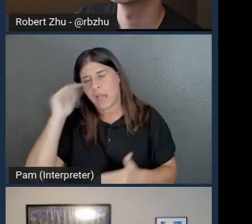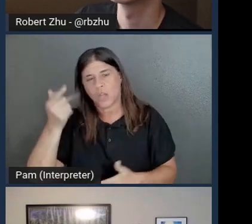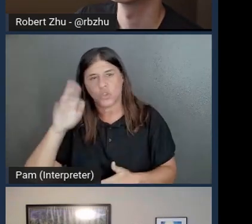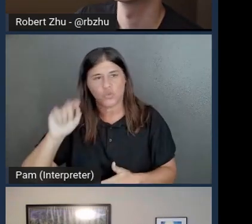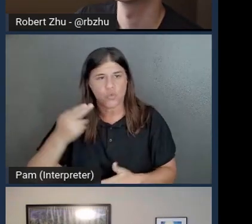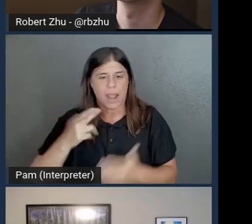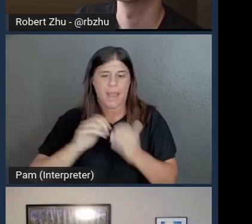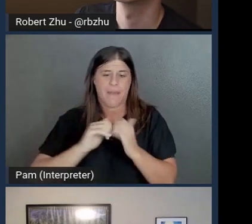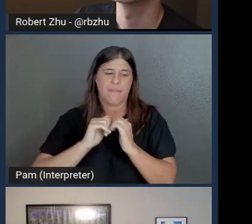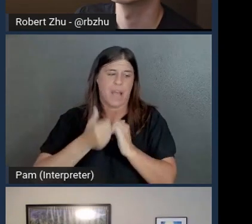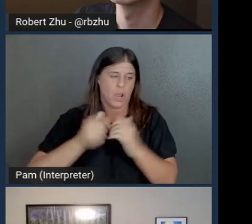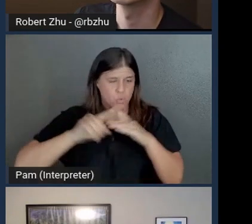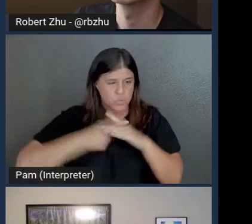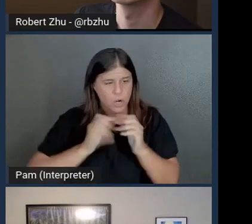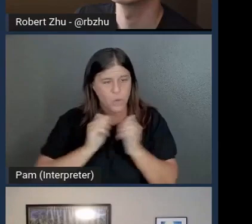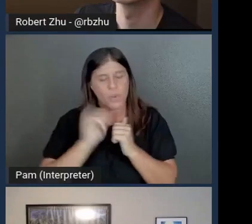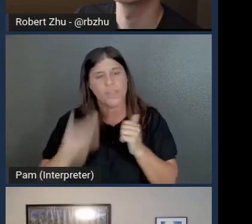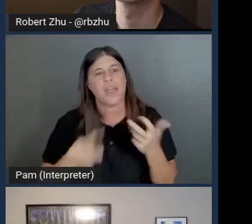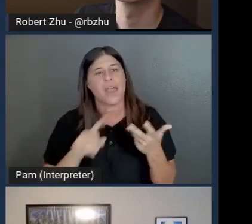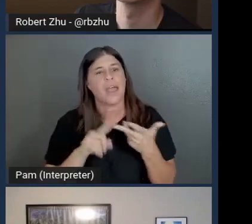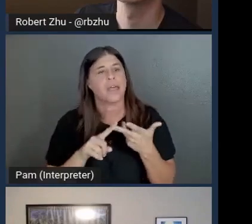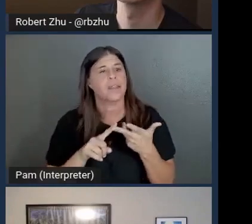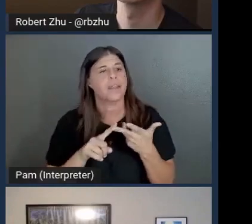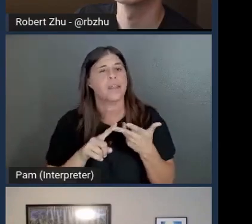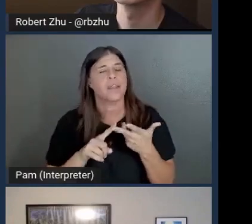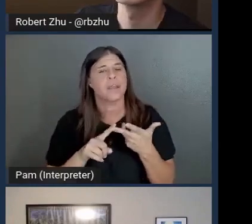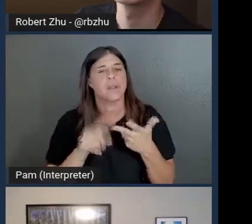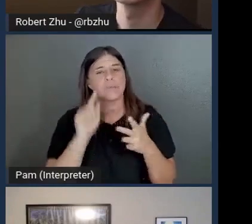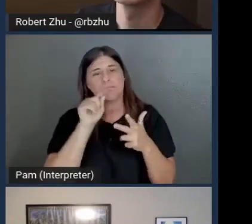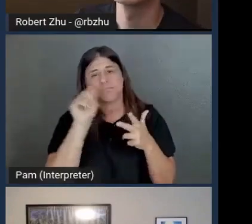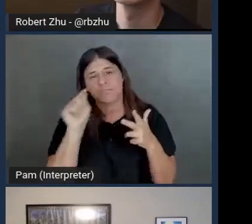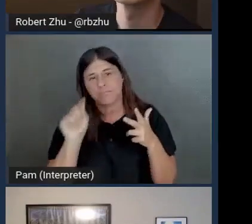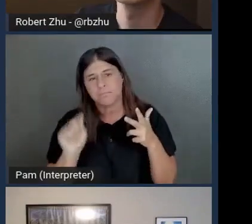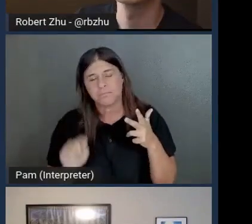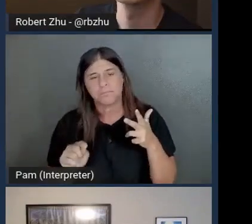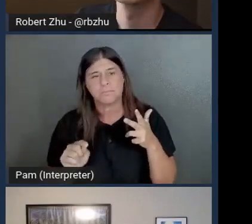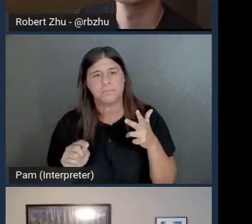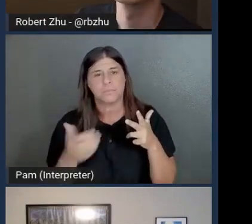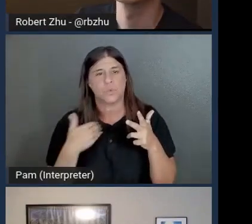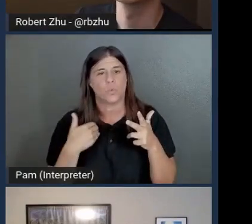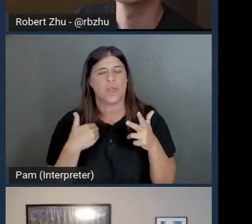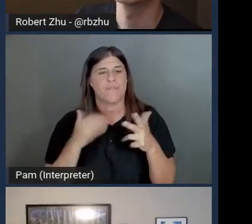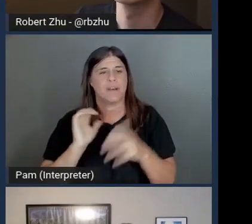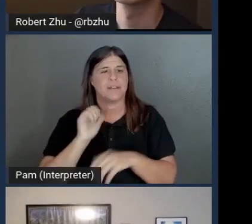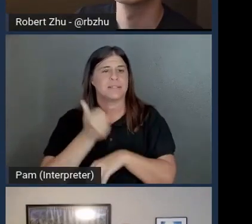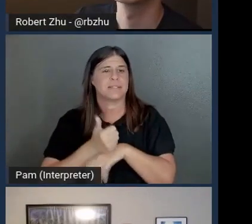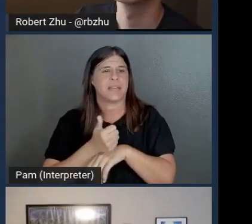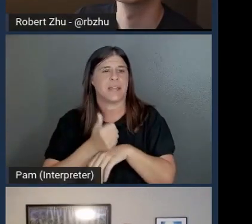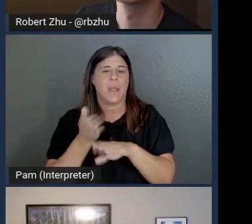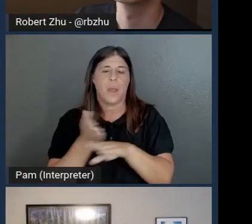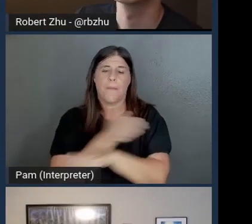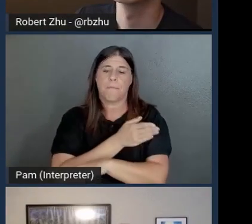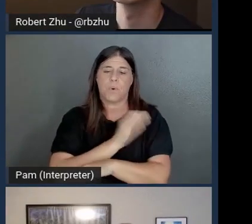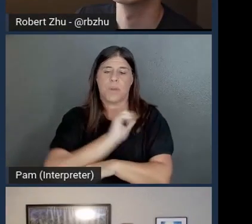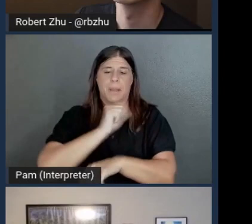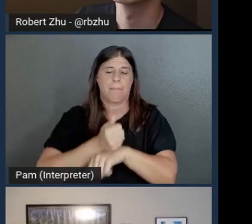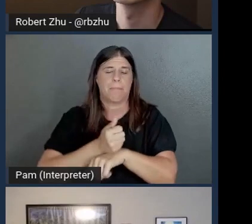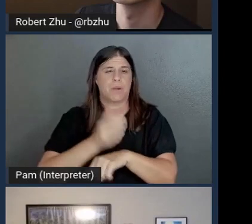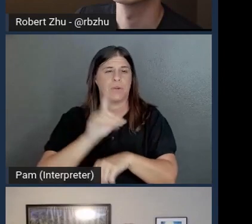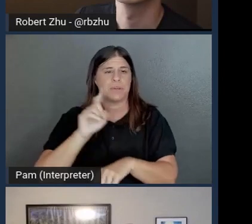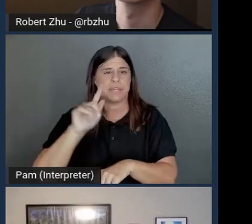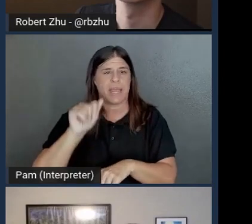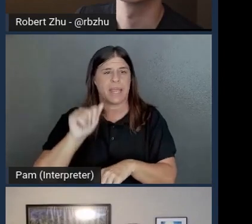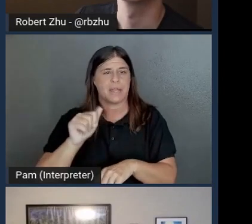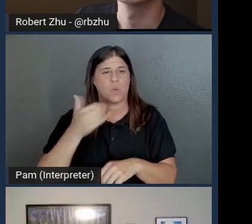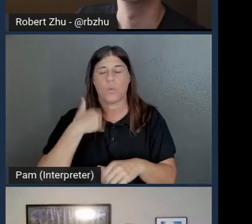get started. We're able to go through and do things like we have a set of pre-built data sets in there. So we have data for